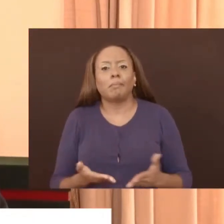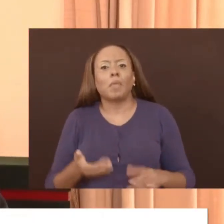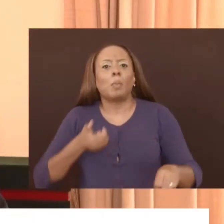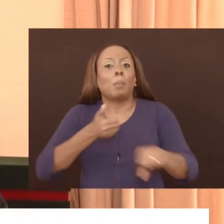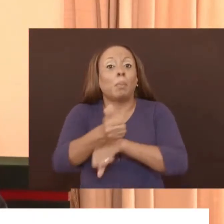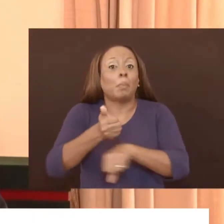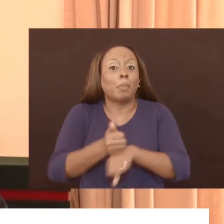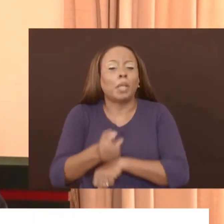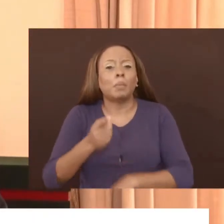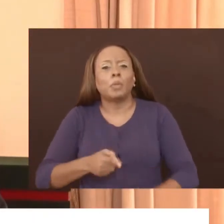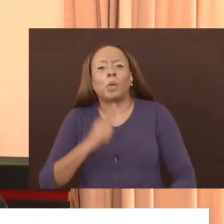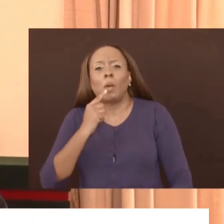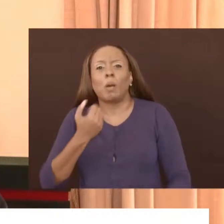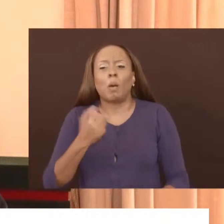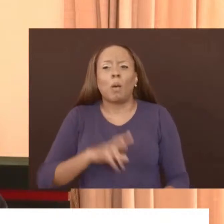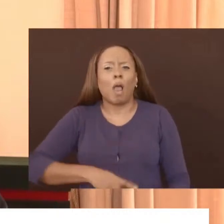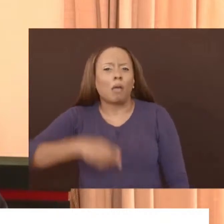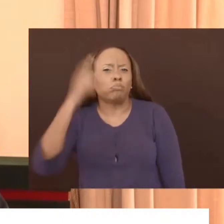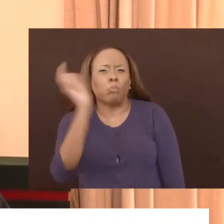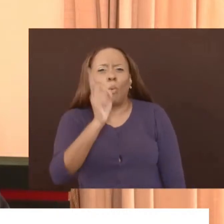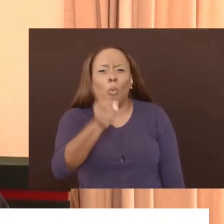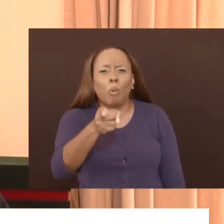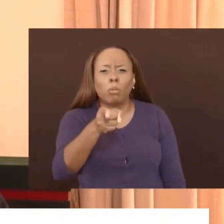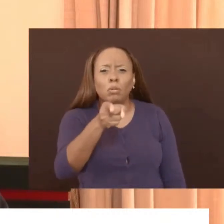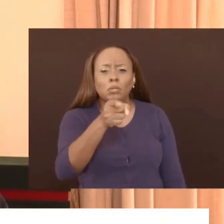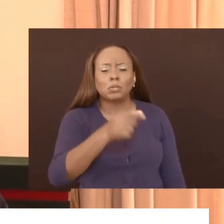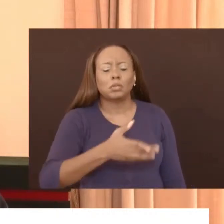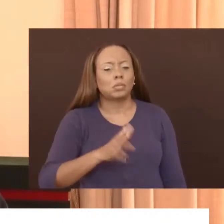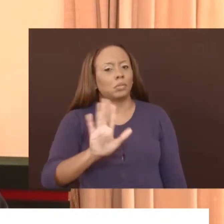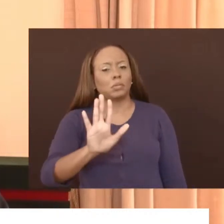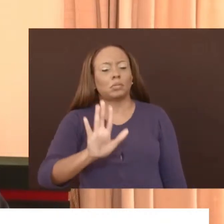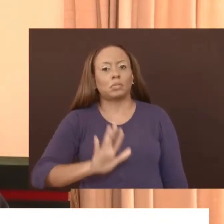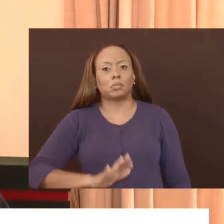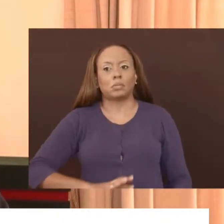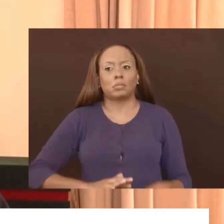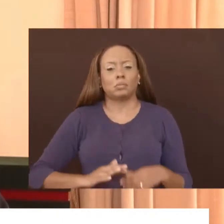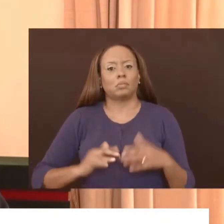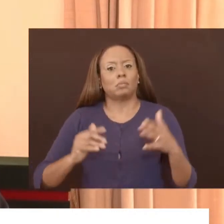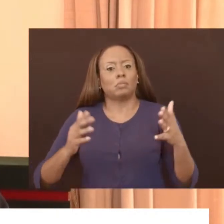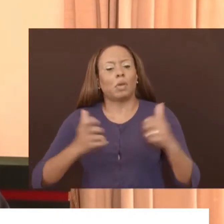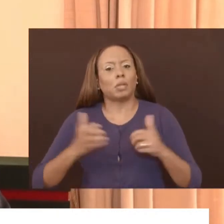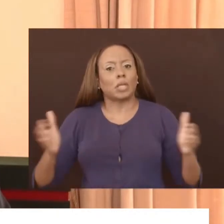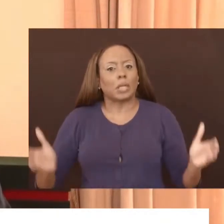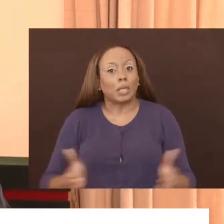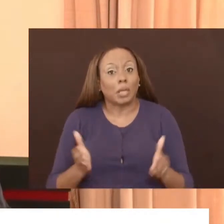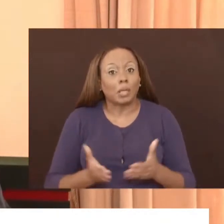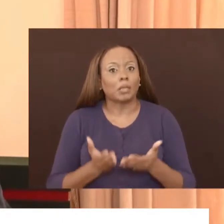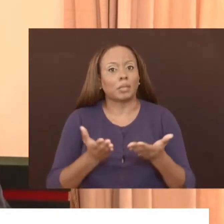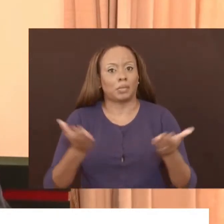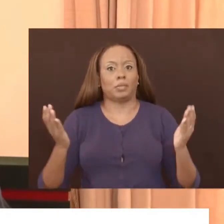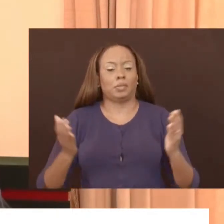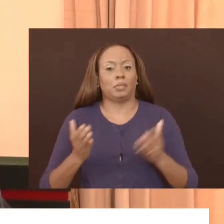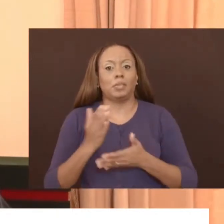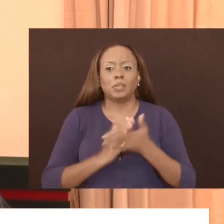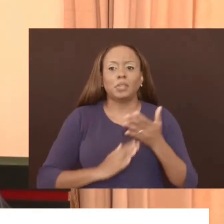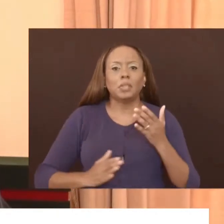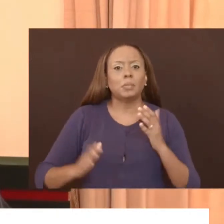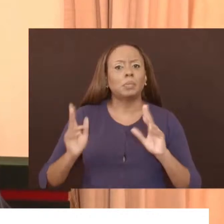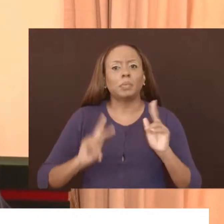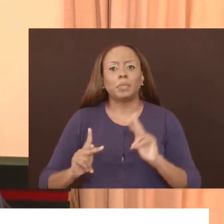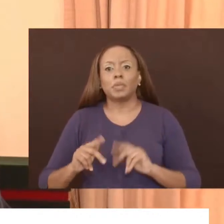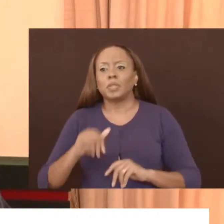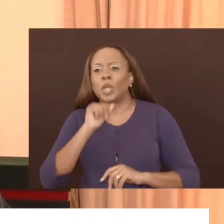to encourage those of you who are hesitant and uncertain that we want to work with